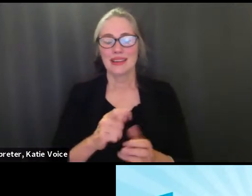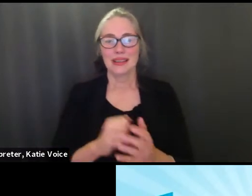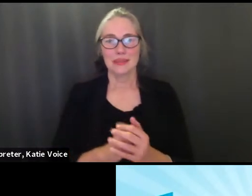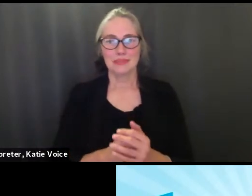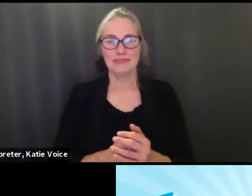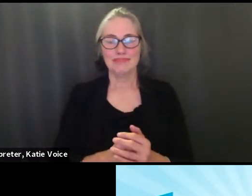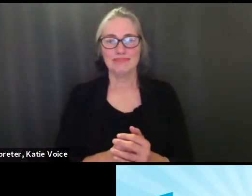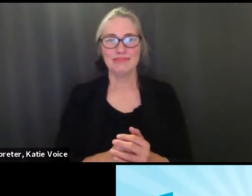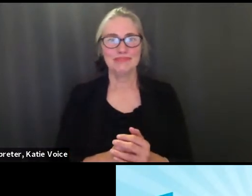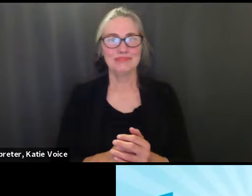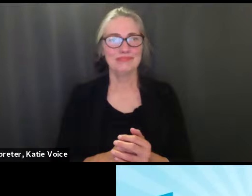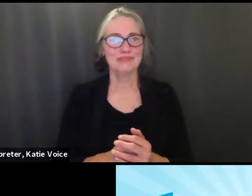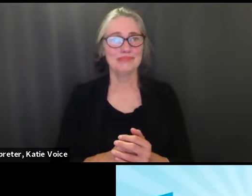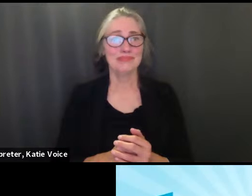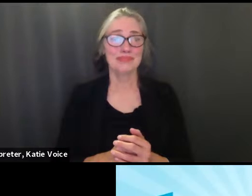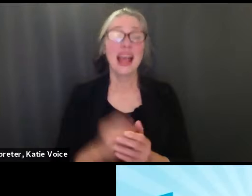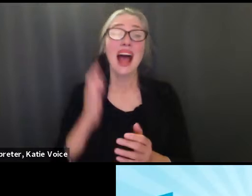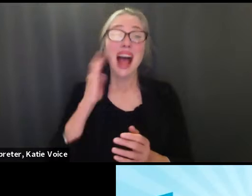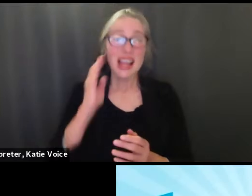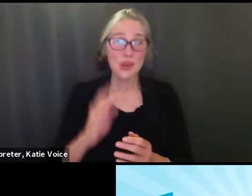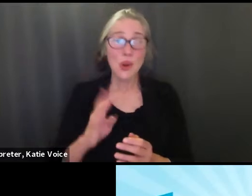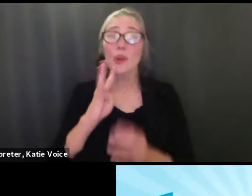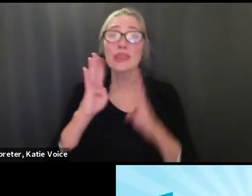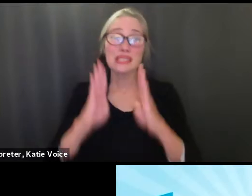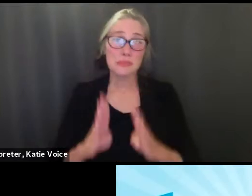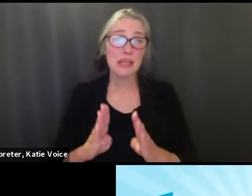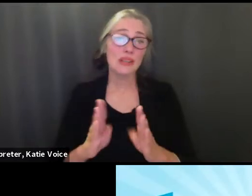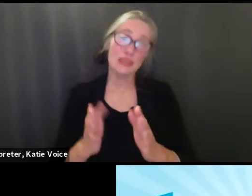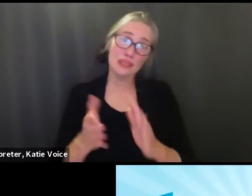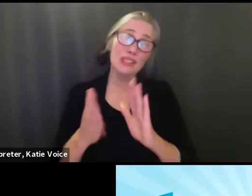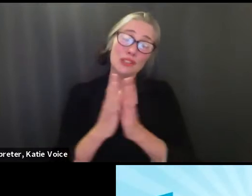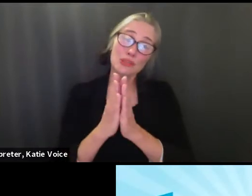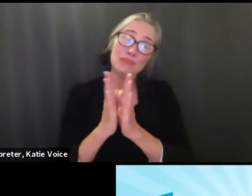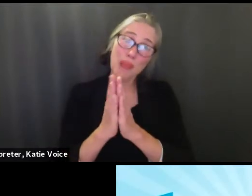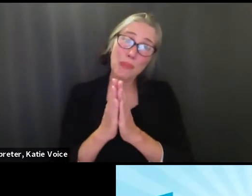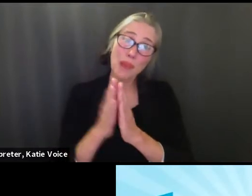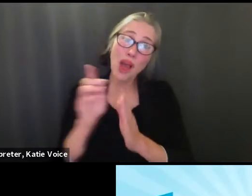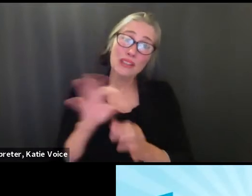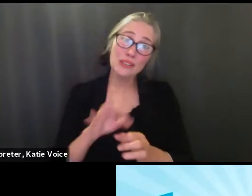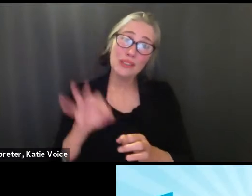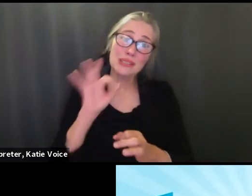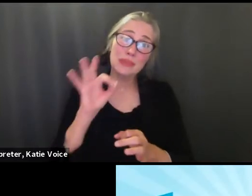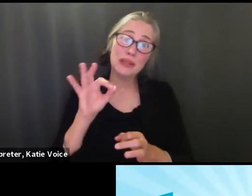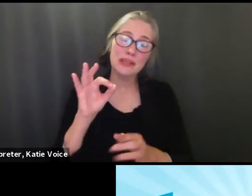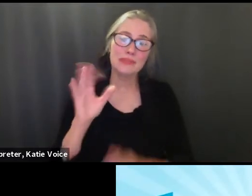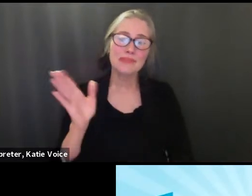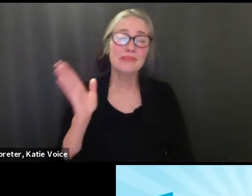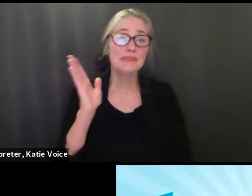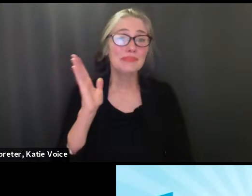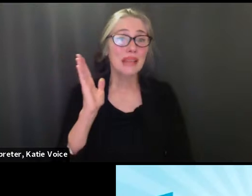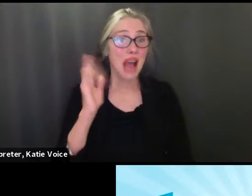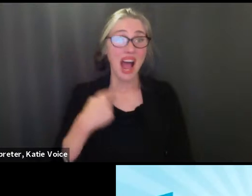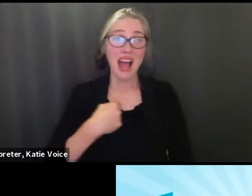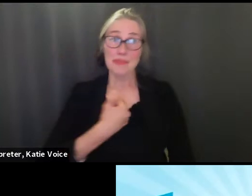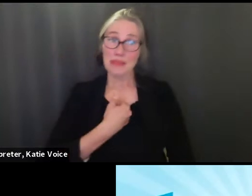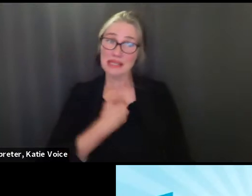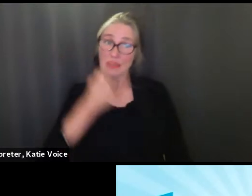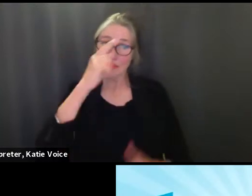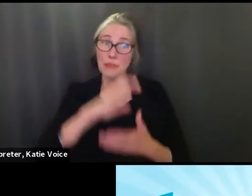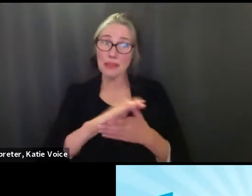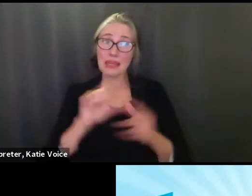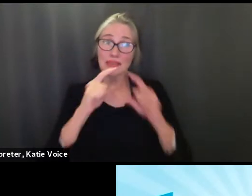the speaker. While I certainly believe that we all should need to be wearing masks, and masks